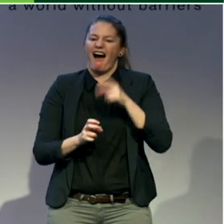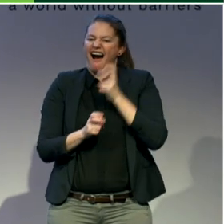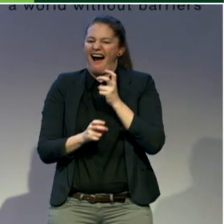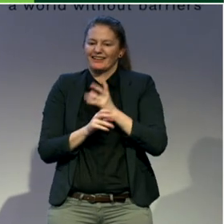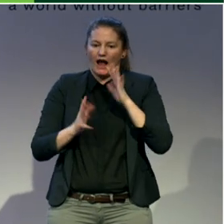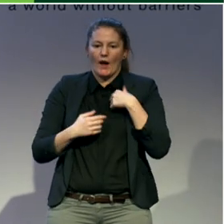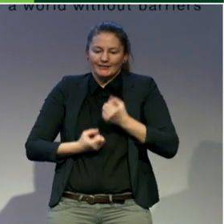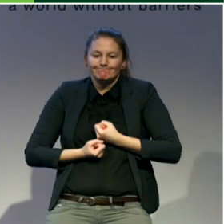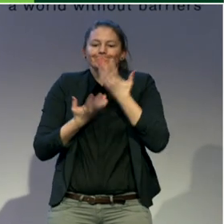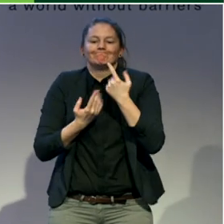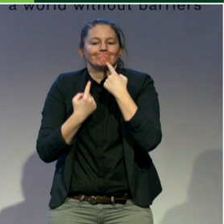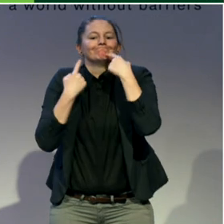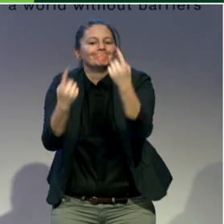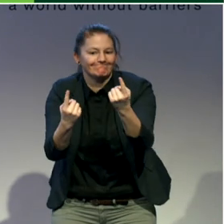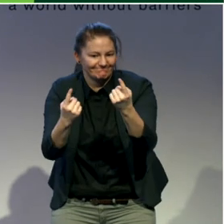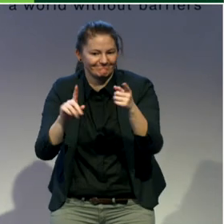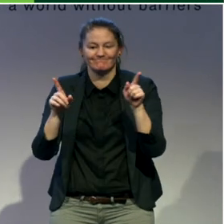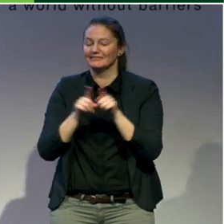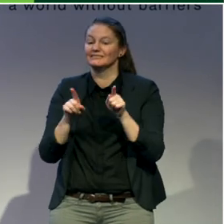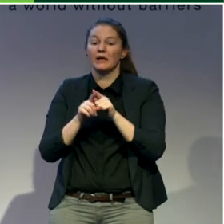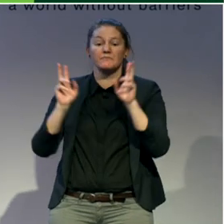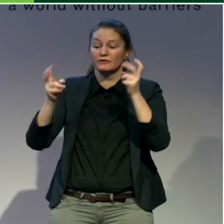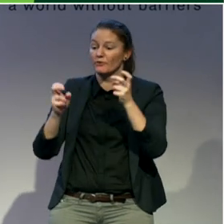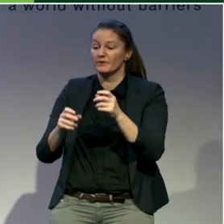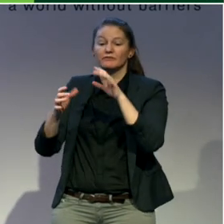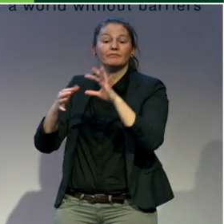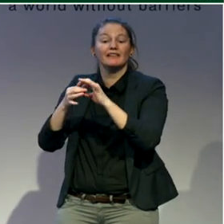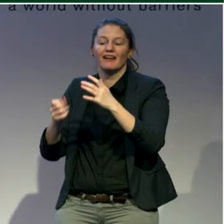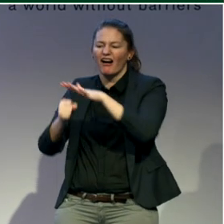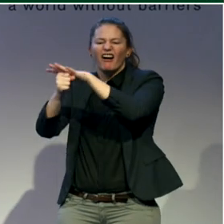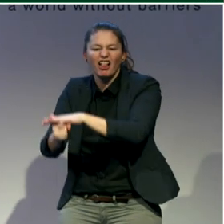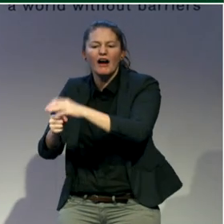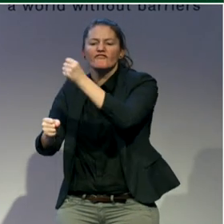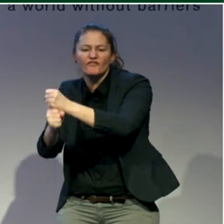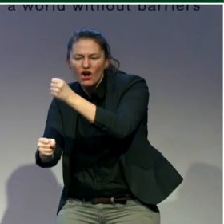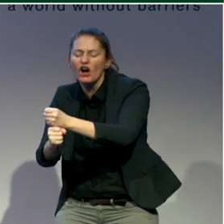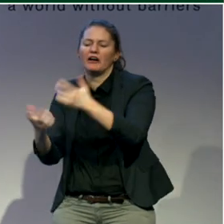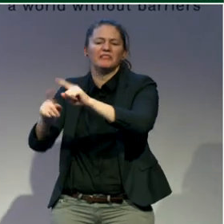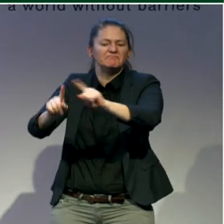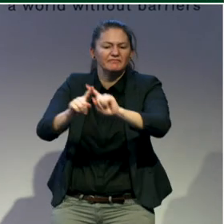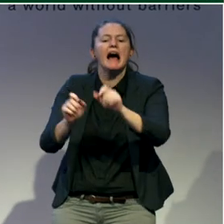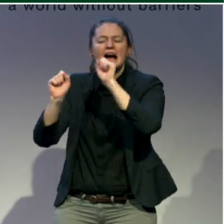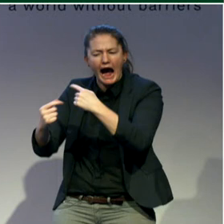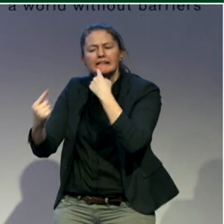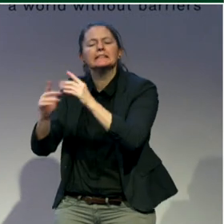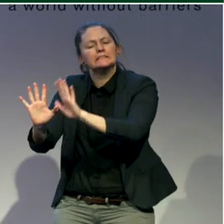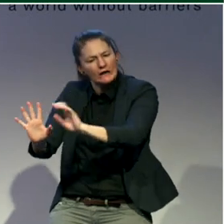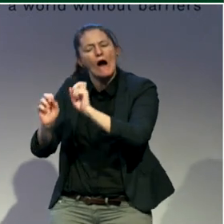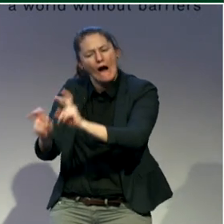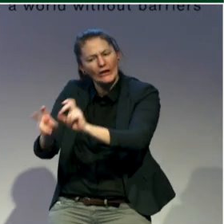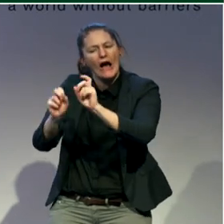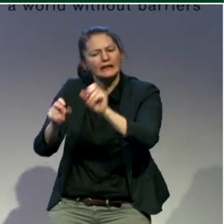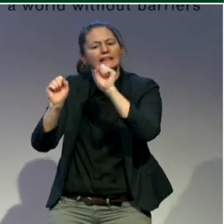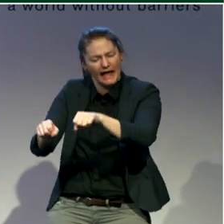exclusion from sexuality and reproduction. Thank you for the space, and I leave you with our contacts.